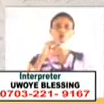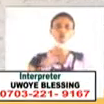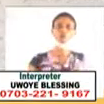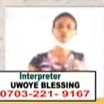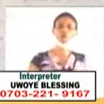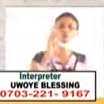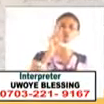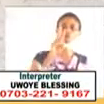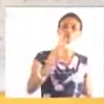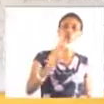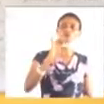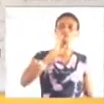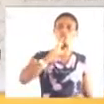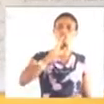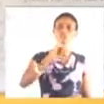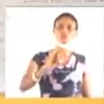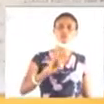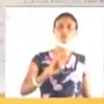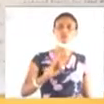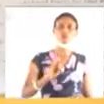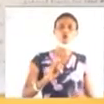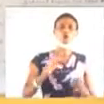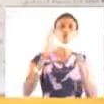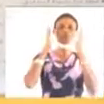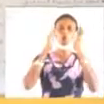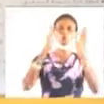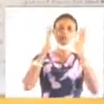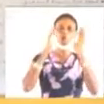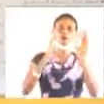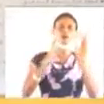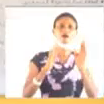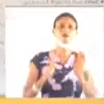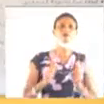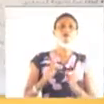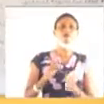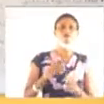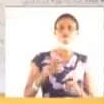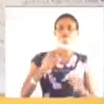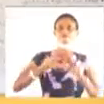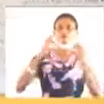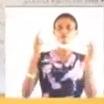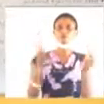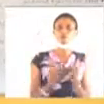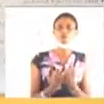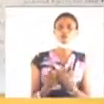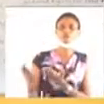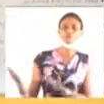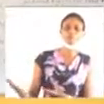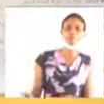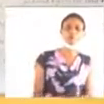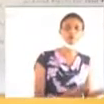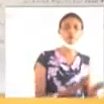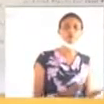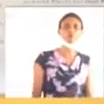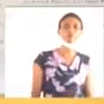against drug abuse. Preventive measures against